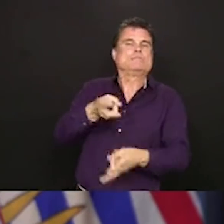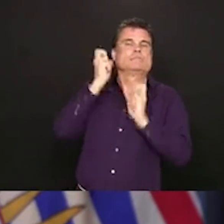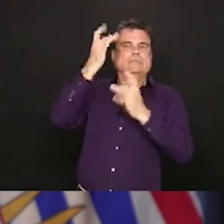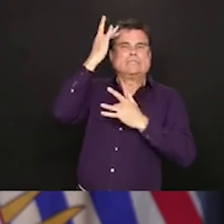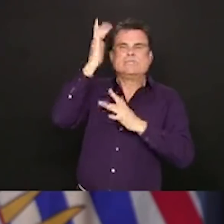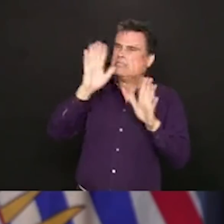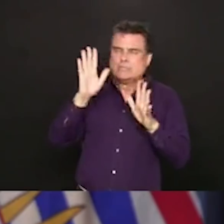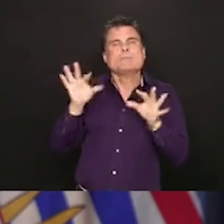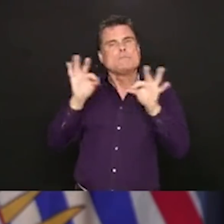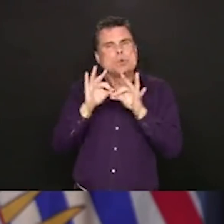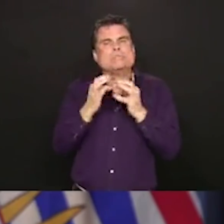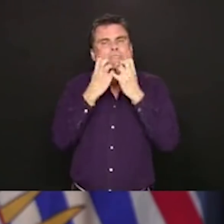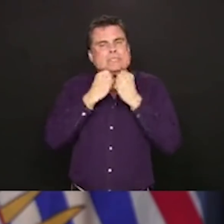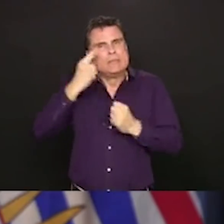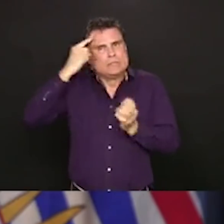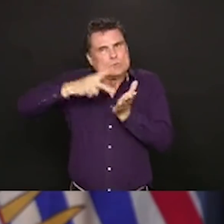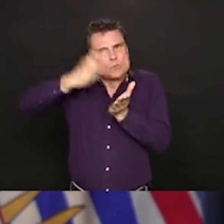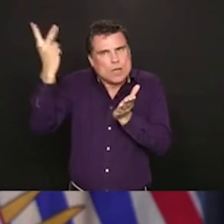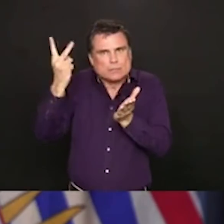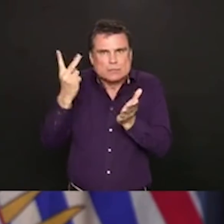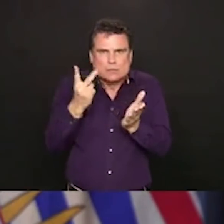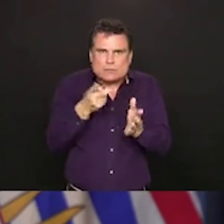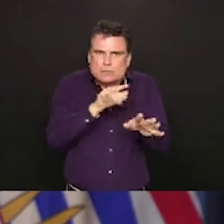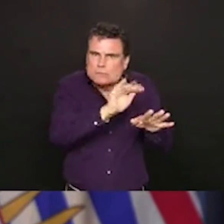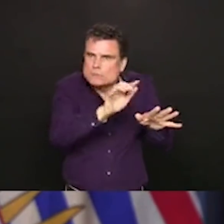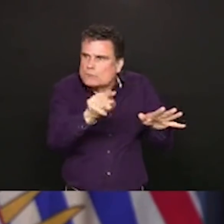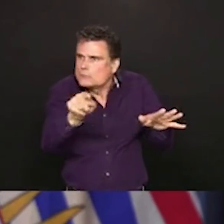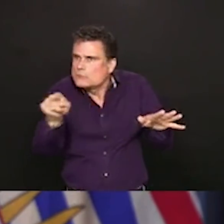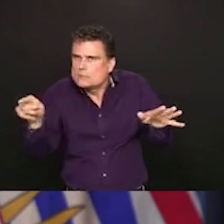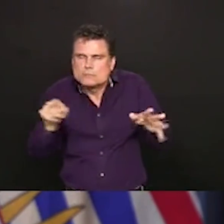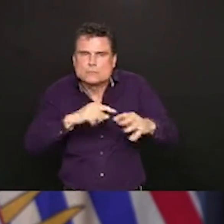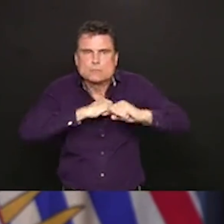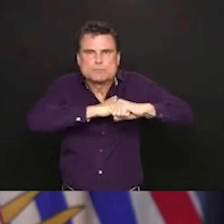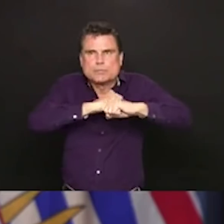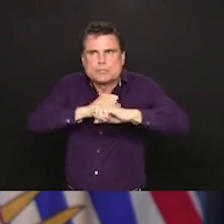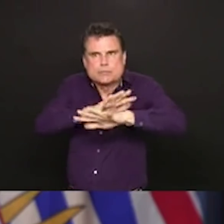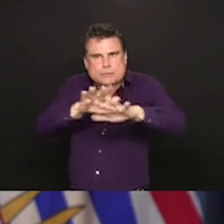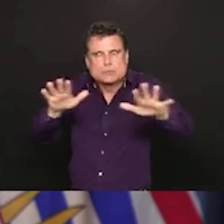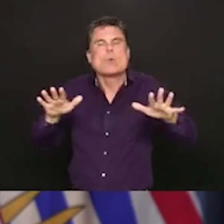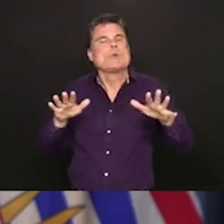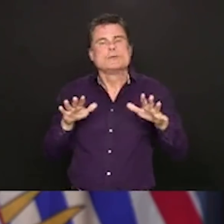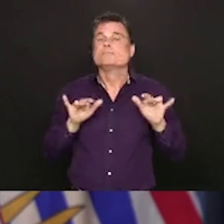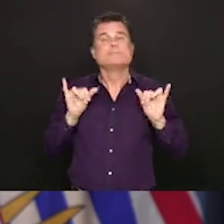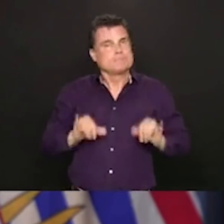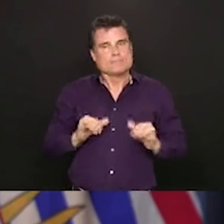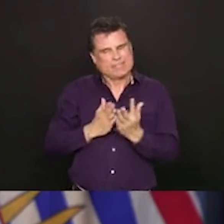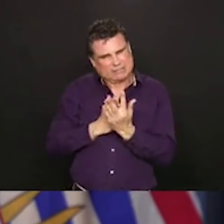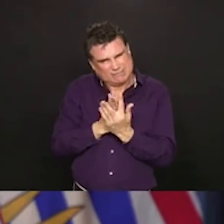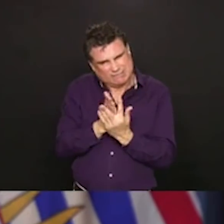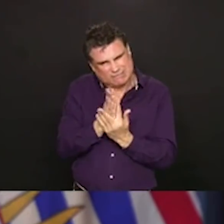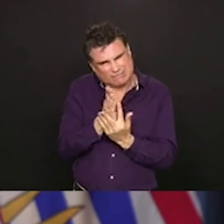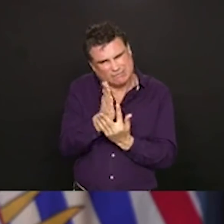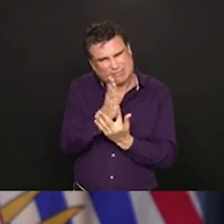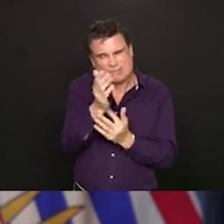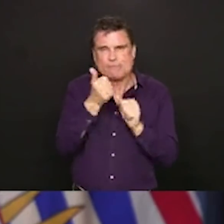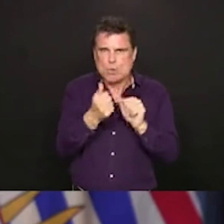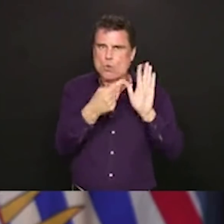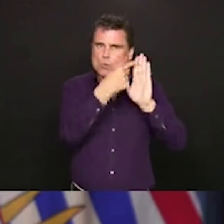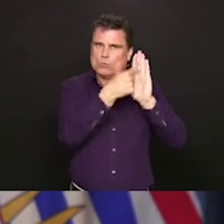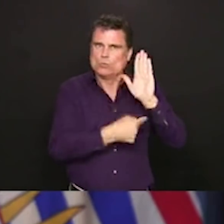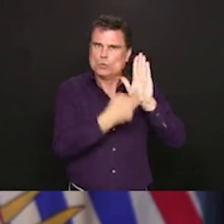storm has lessened and passed before we let up on our restrictions. But to our workers, our entrepreneurs,